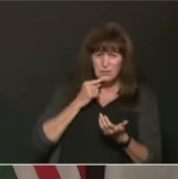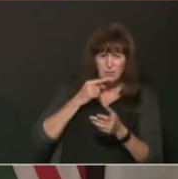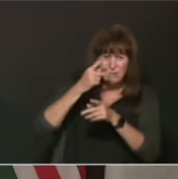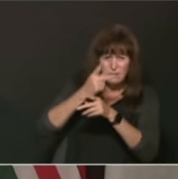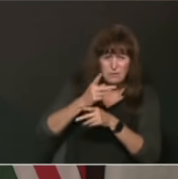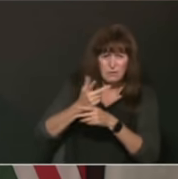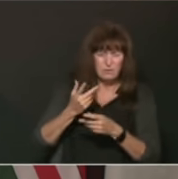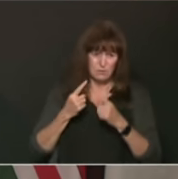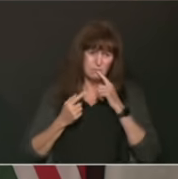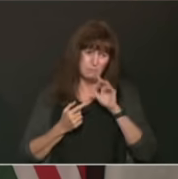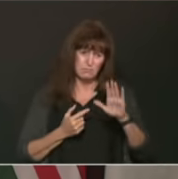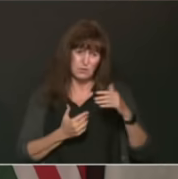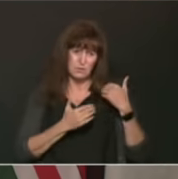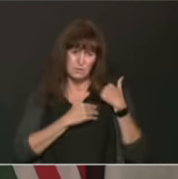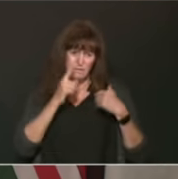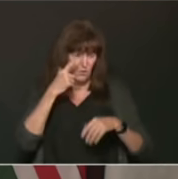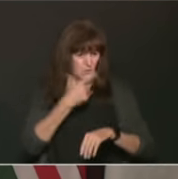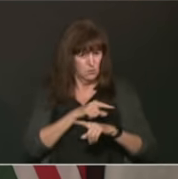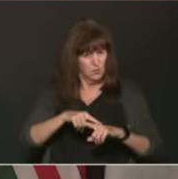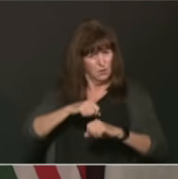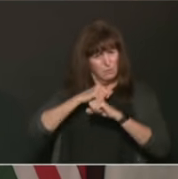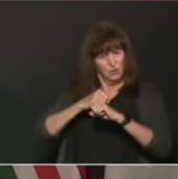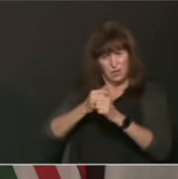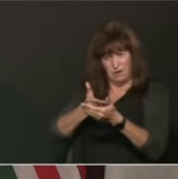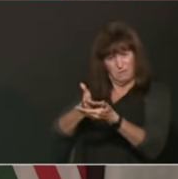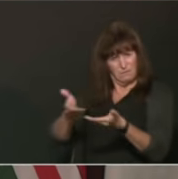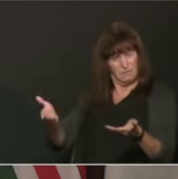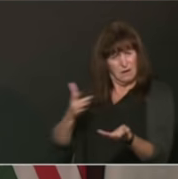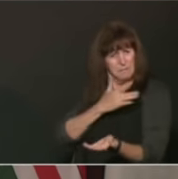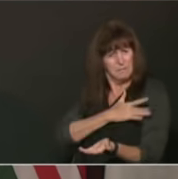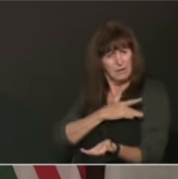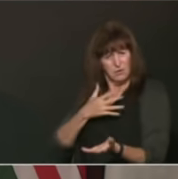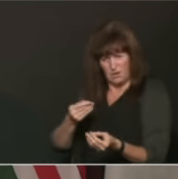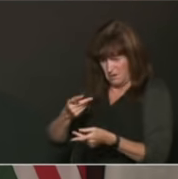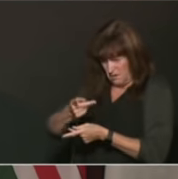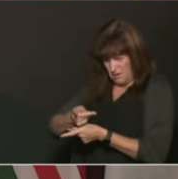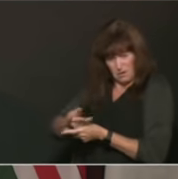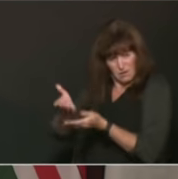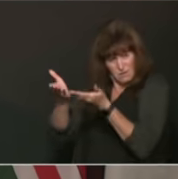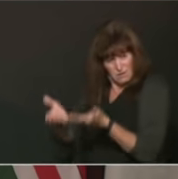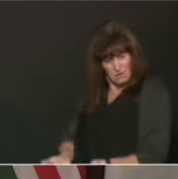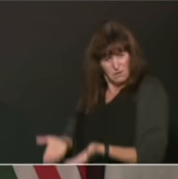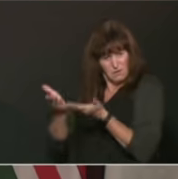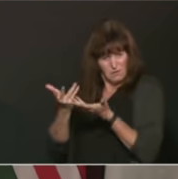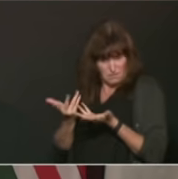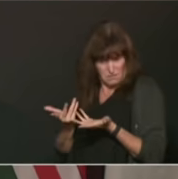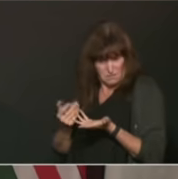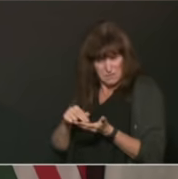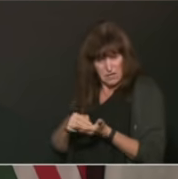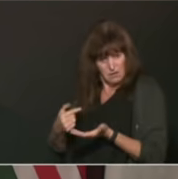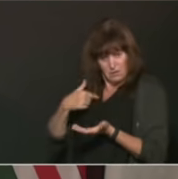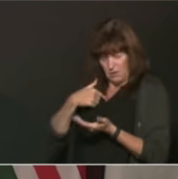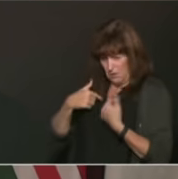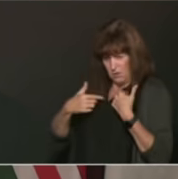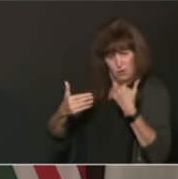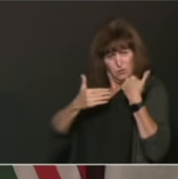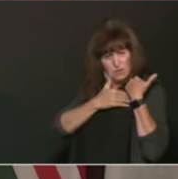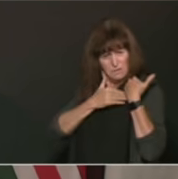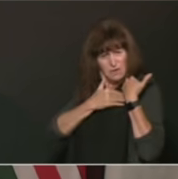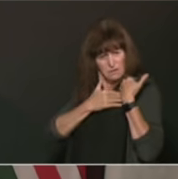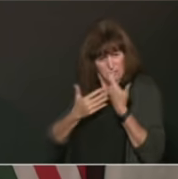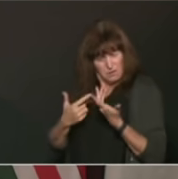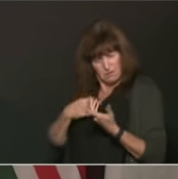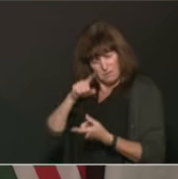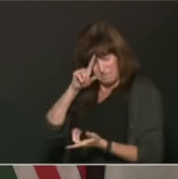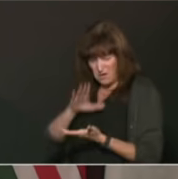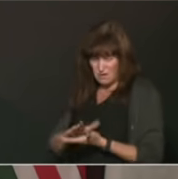patients you serve and you provide care for. And I believe strongly in that. And I'm happy to say the vast majority of